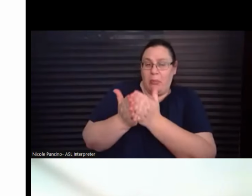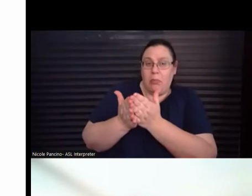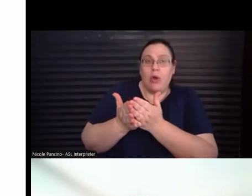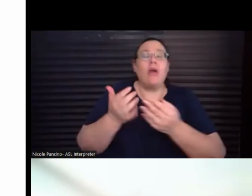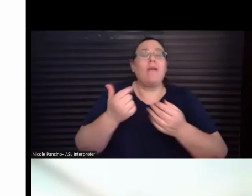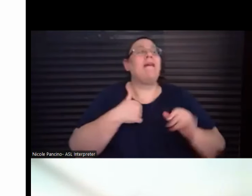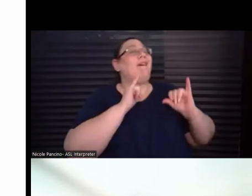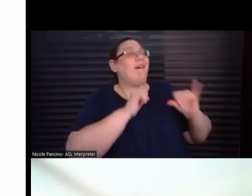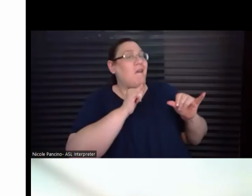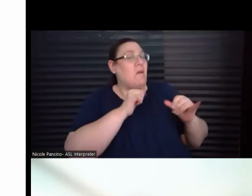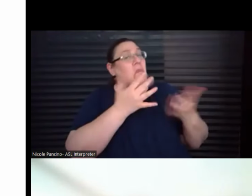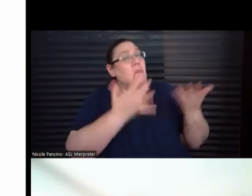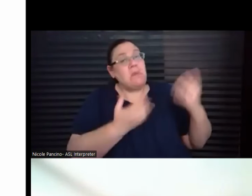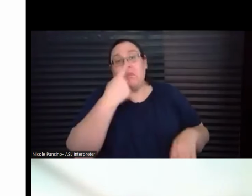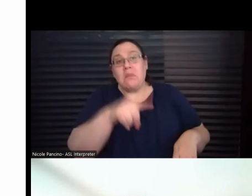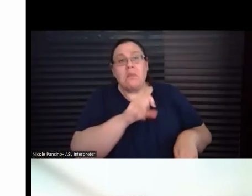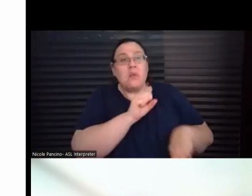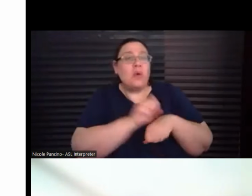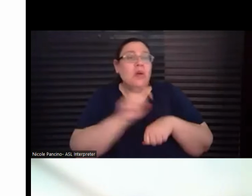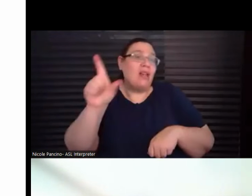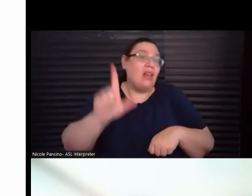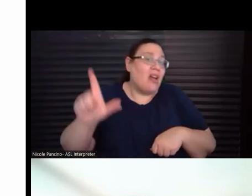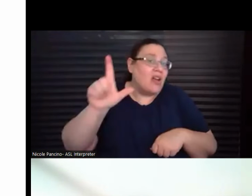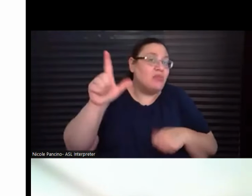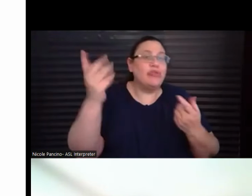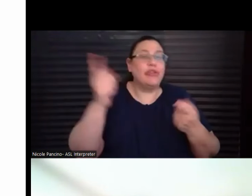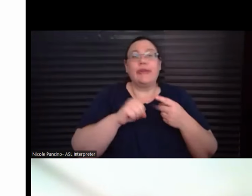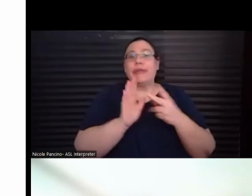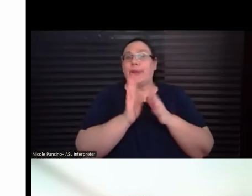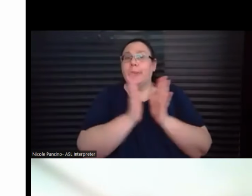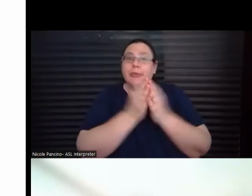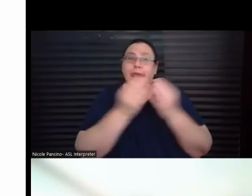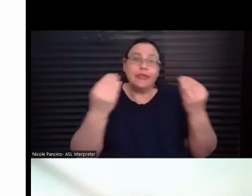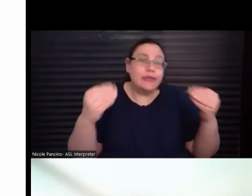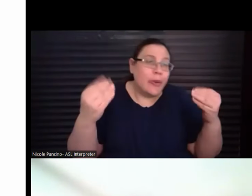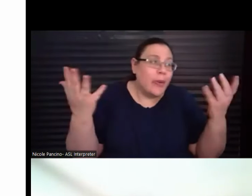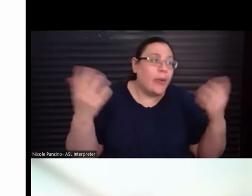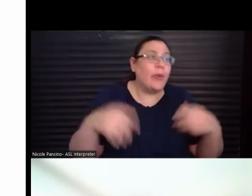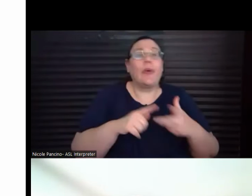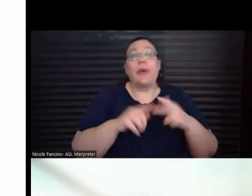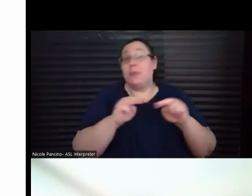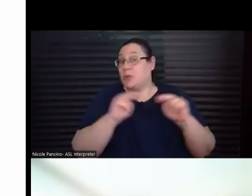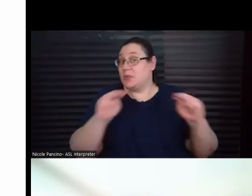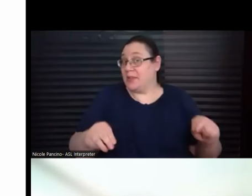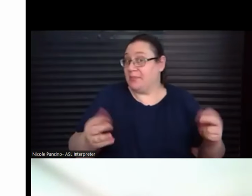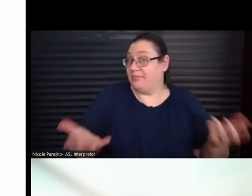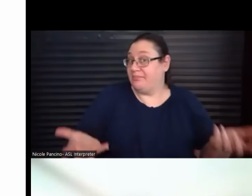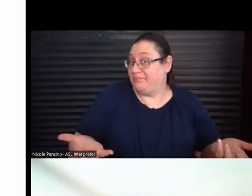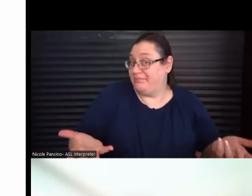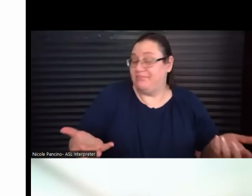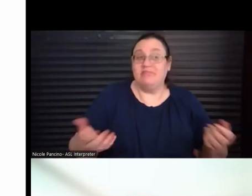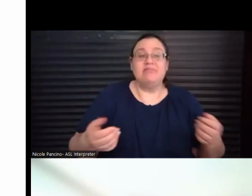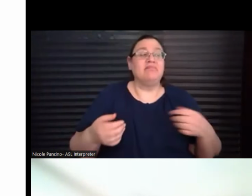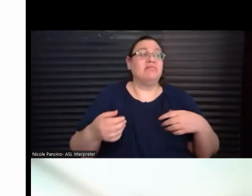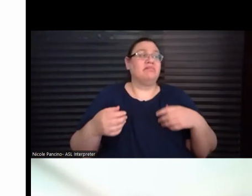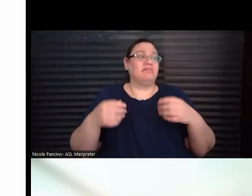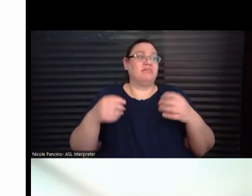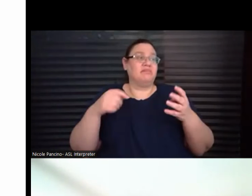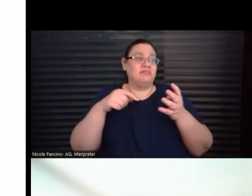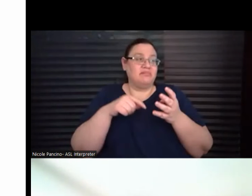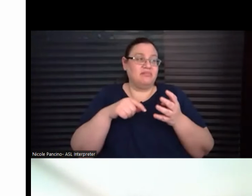wouldn't mind working at a library or a bookstore or a museum. Same for the retail. We've